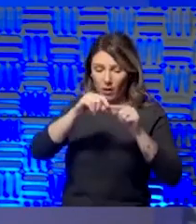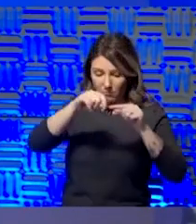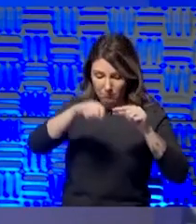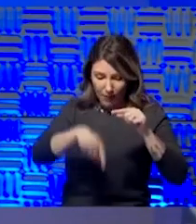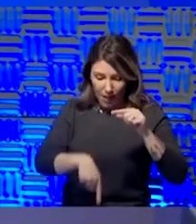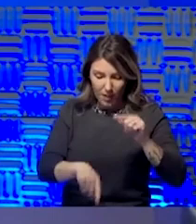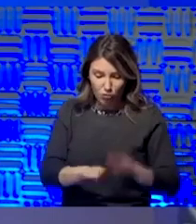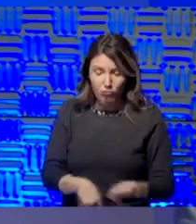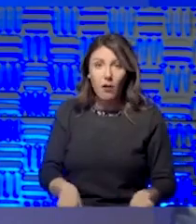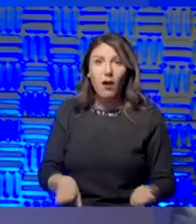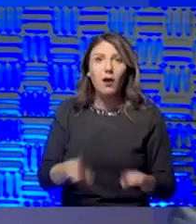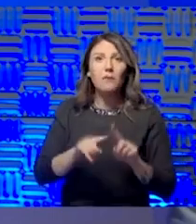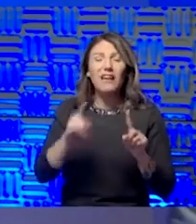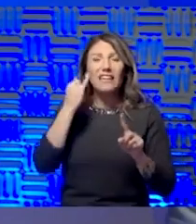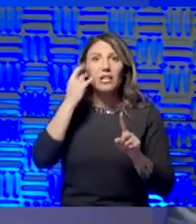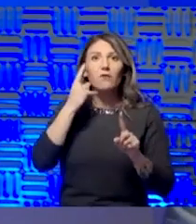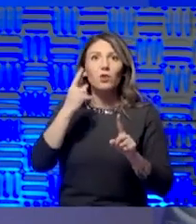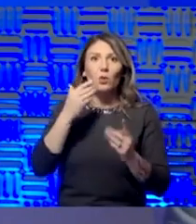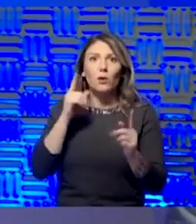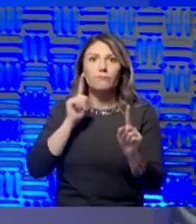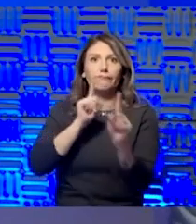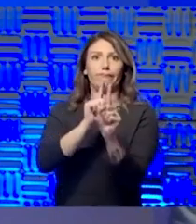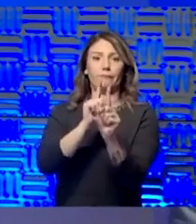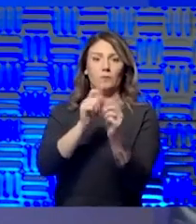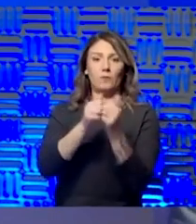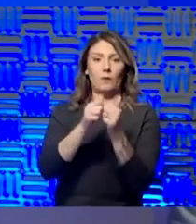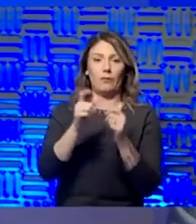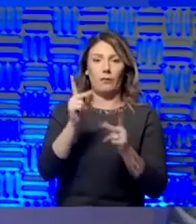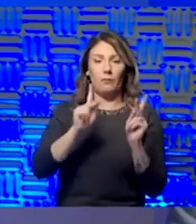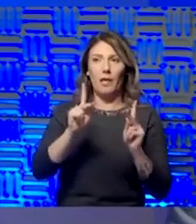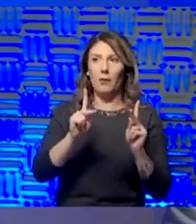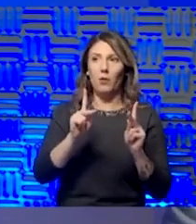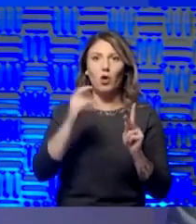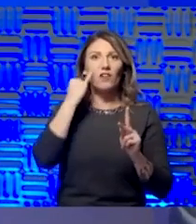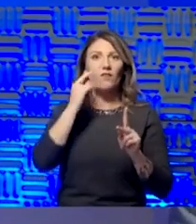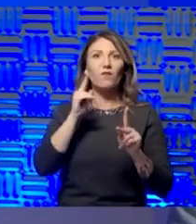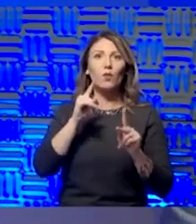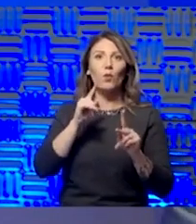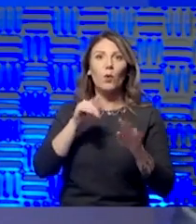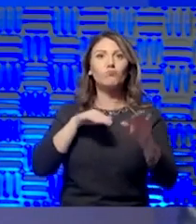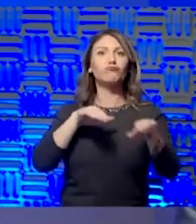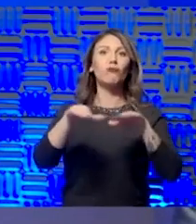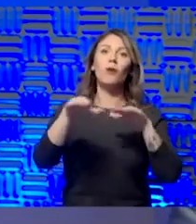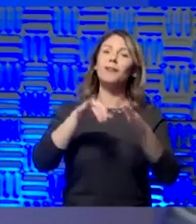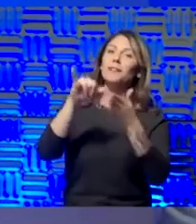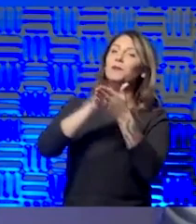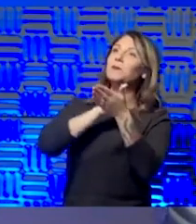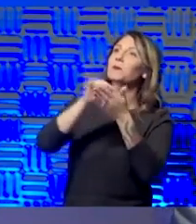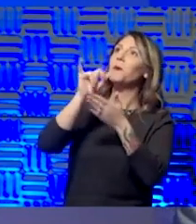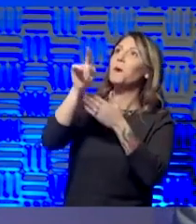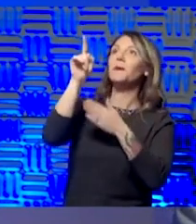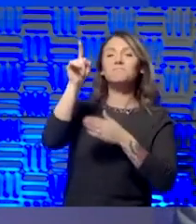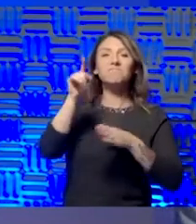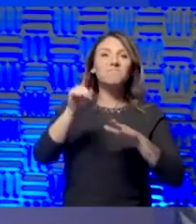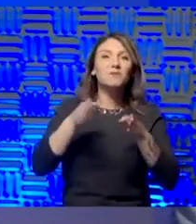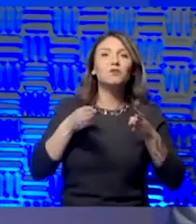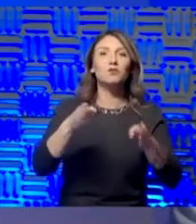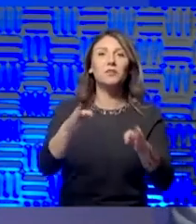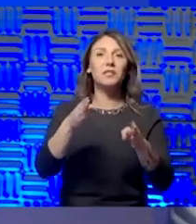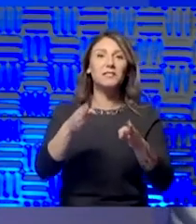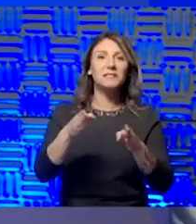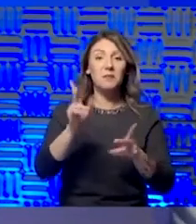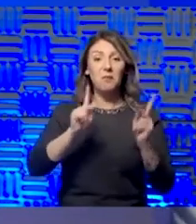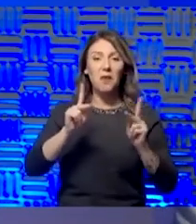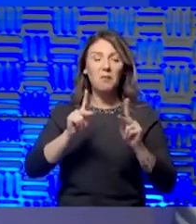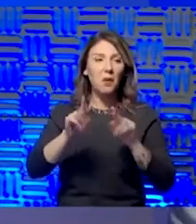proximity to other people, like, for instance, if you're walking on the streets of New York prior to all this, you're just bumping into people. You are around a lot of people.